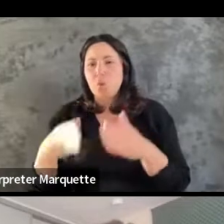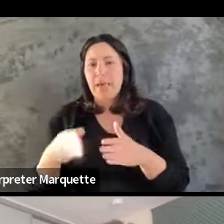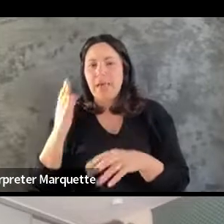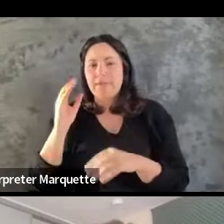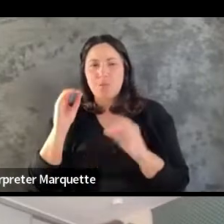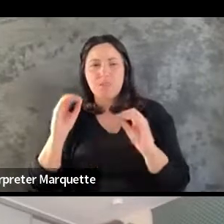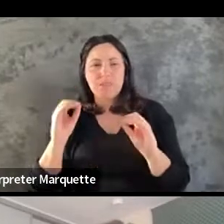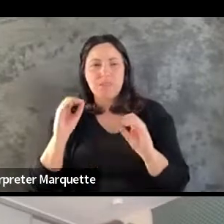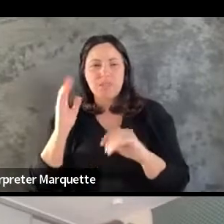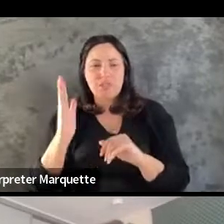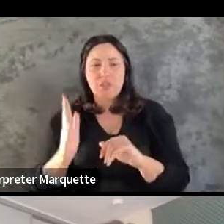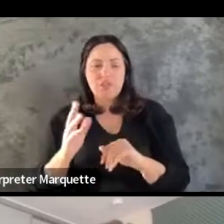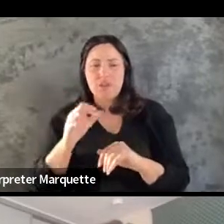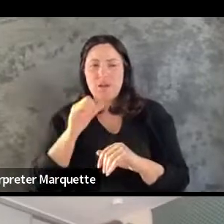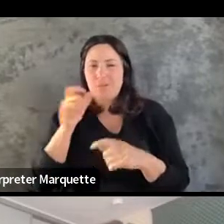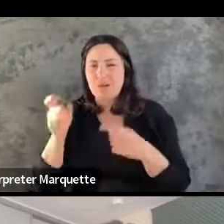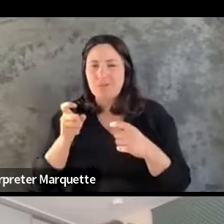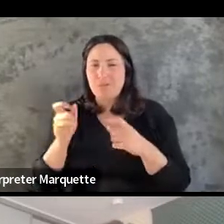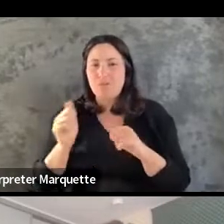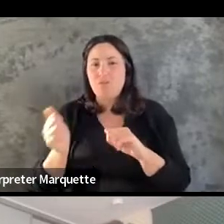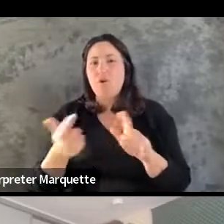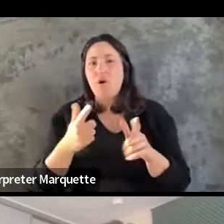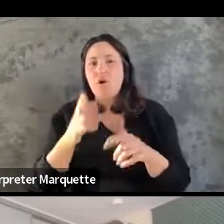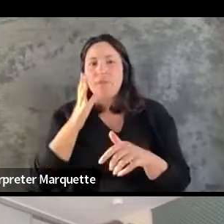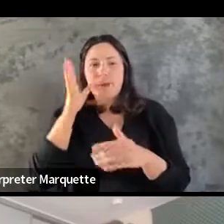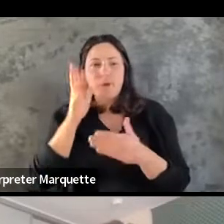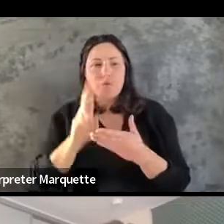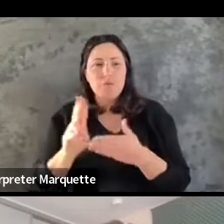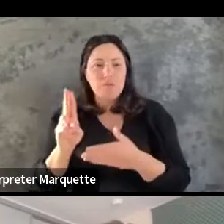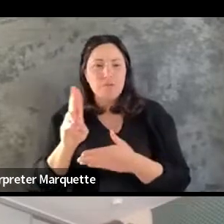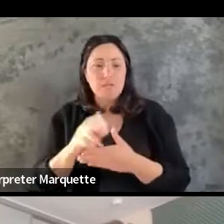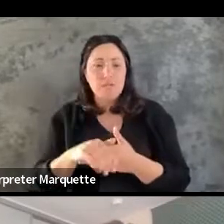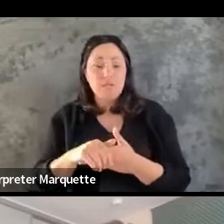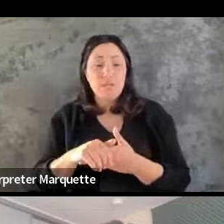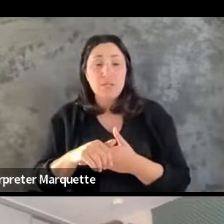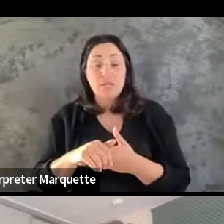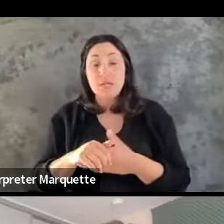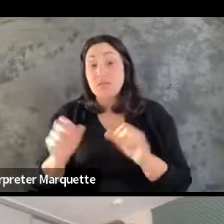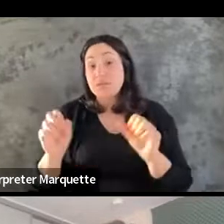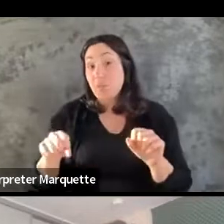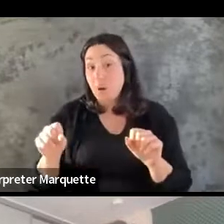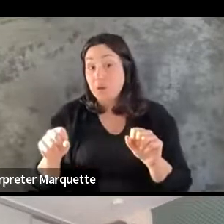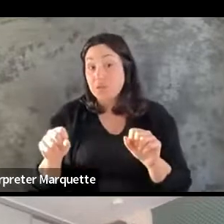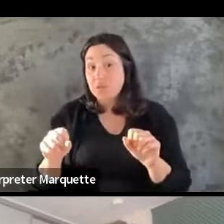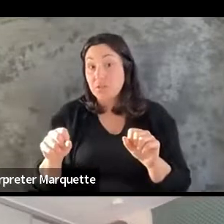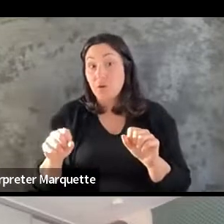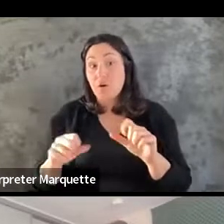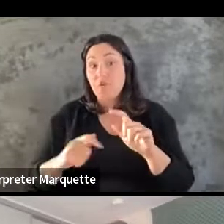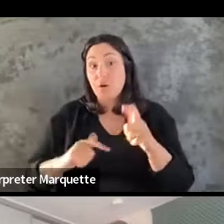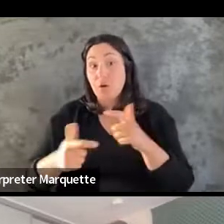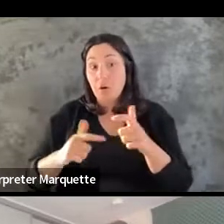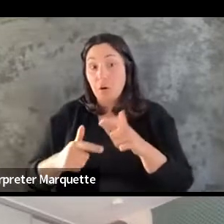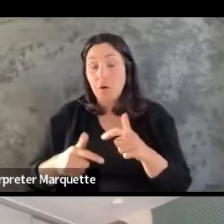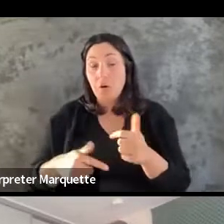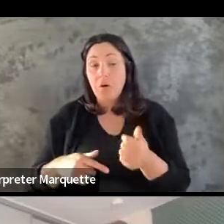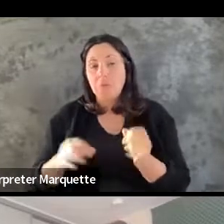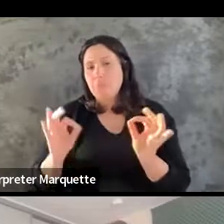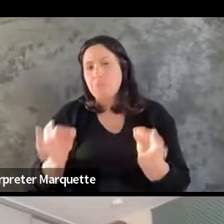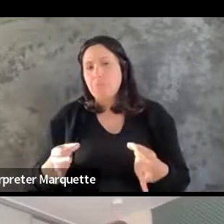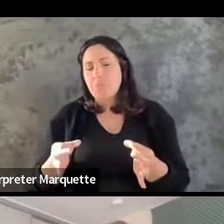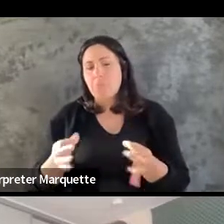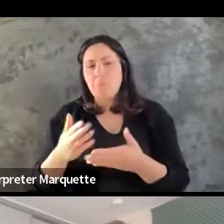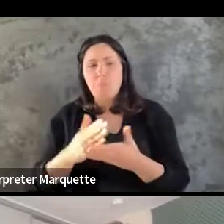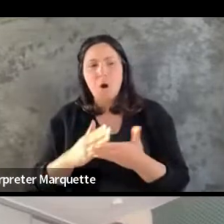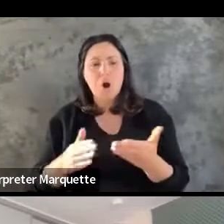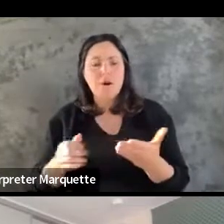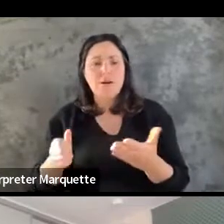to micromanage the format of all our parent universities. Is it logistically possible? Absolutely. Should there be a portion where we hear